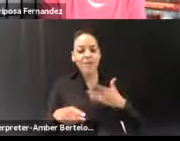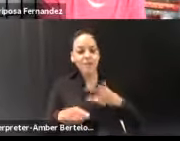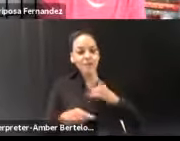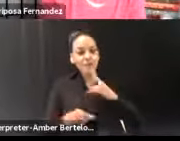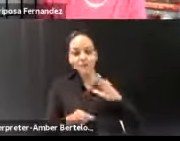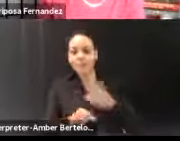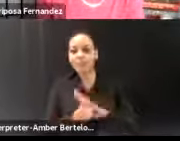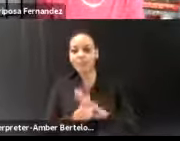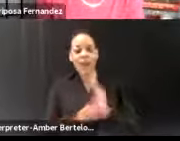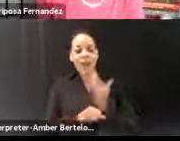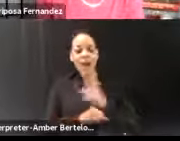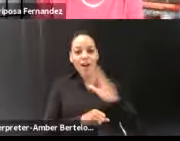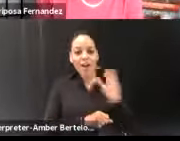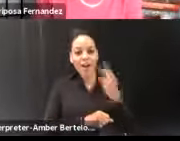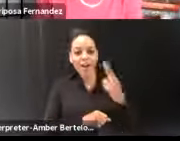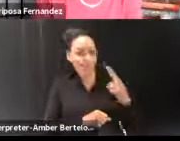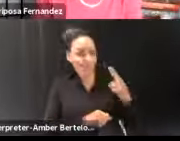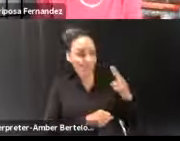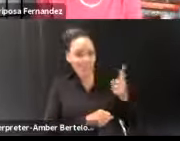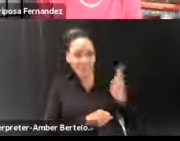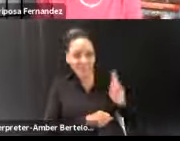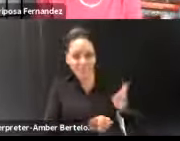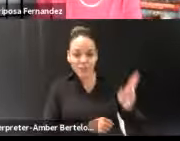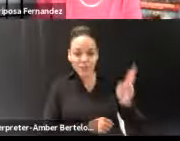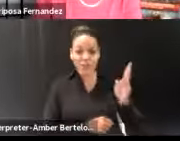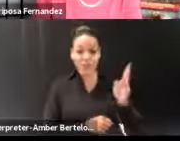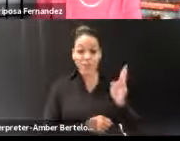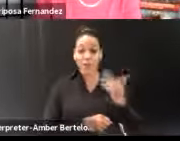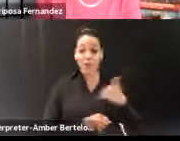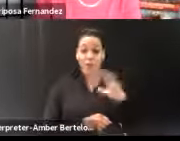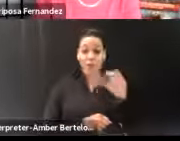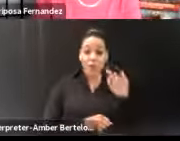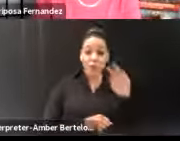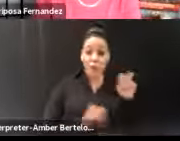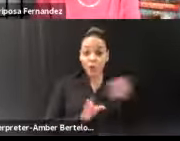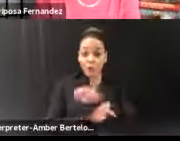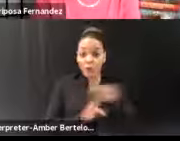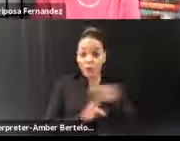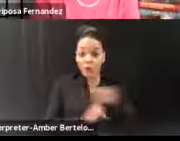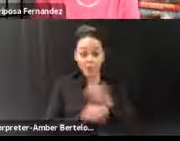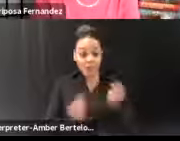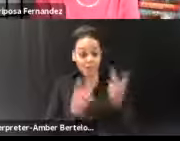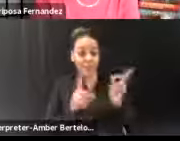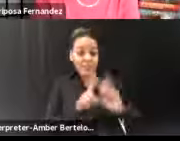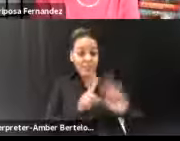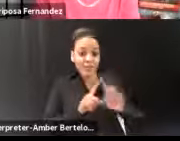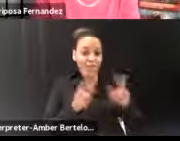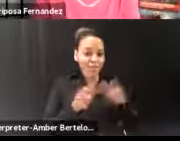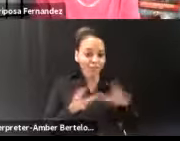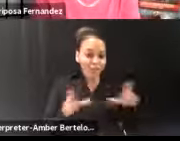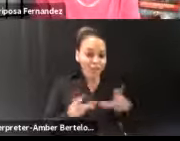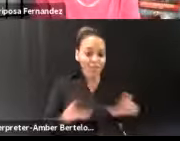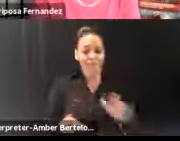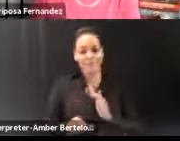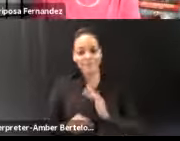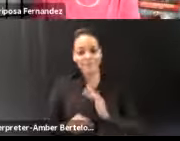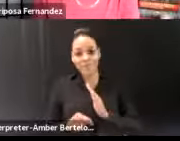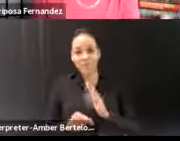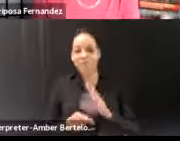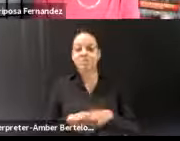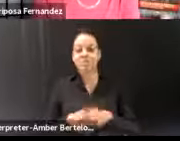rich heritage, code switching in our multiple languages that make us,